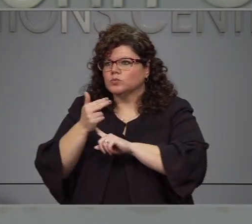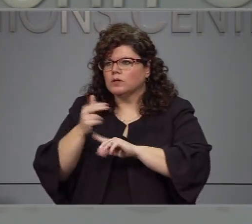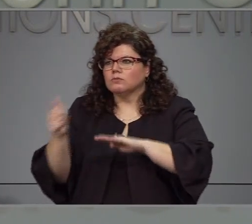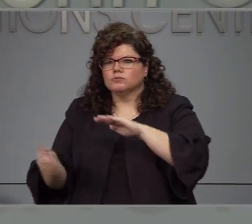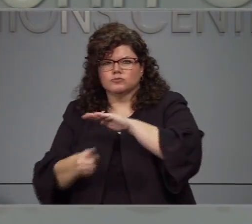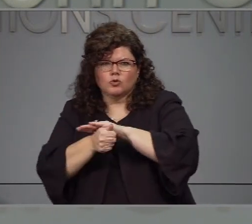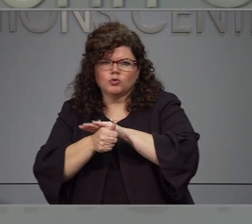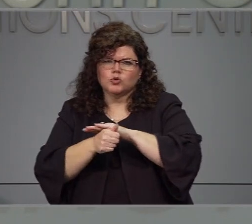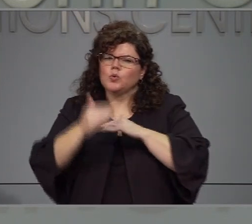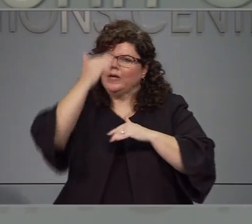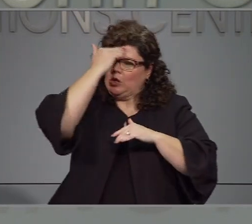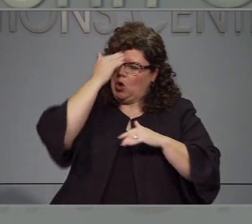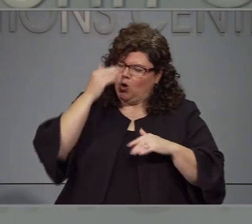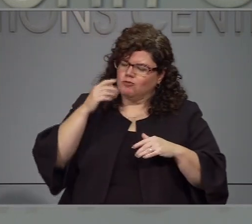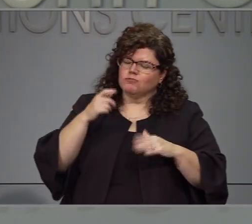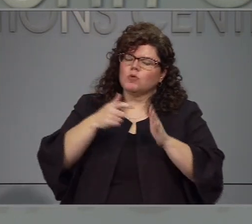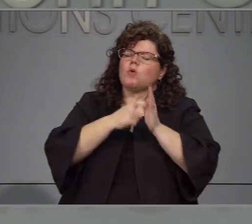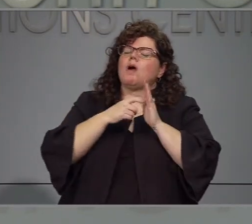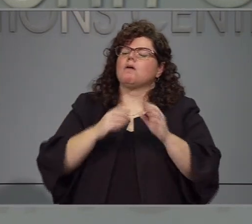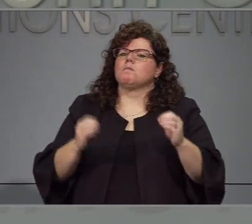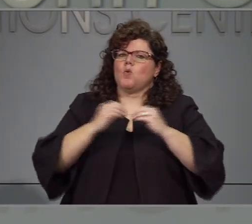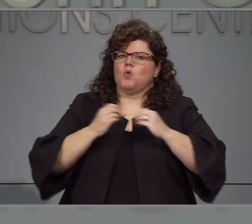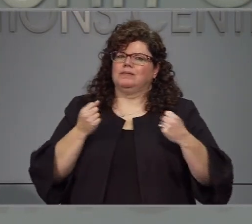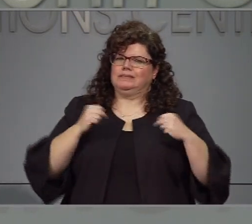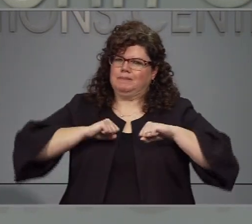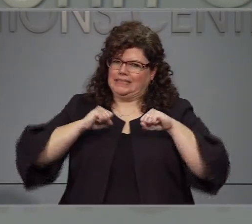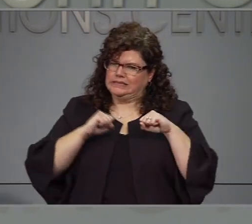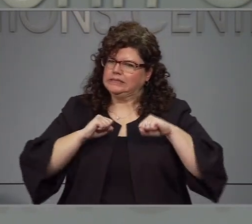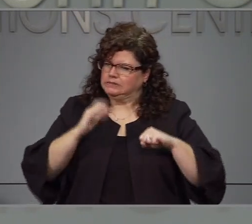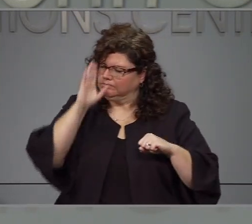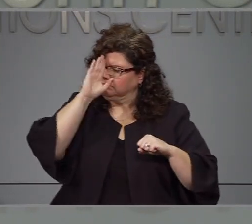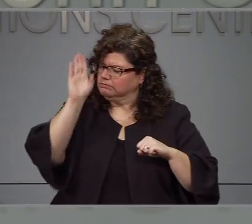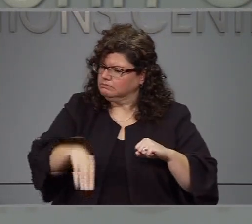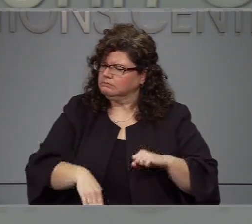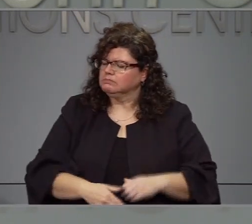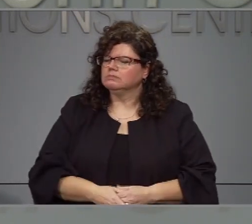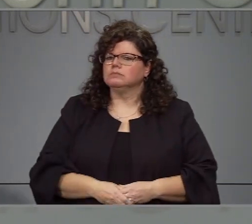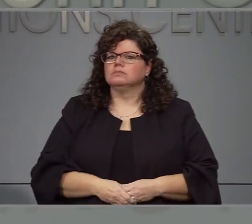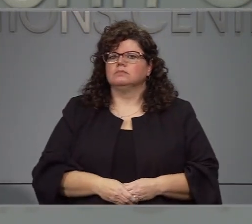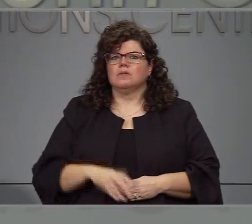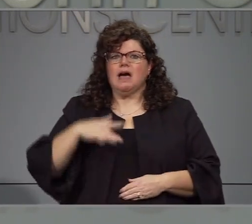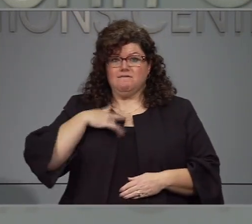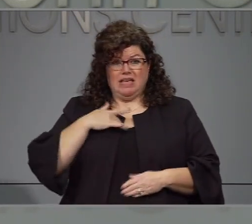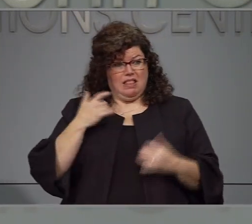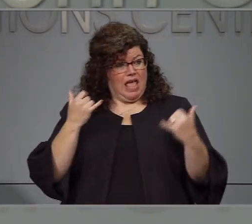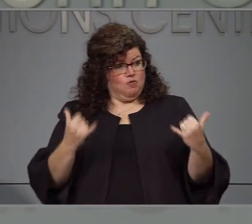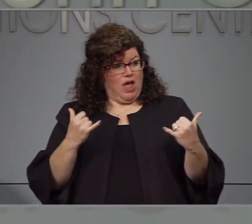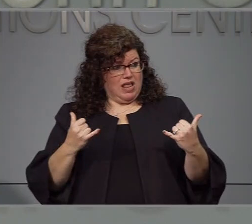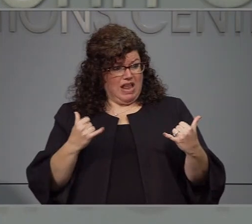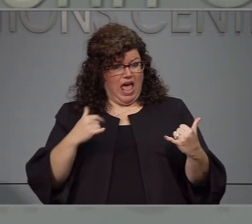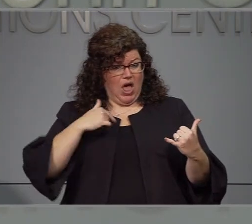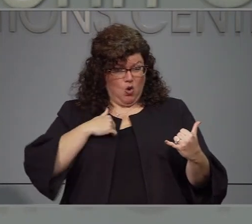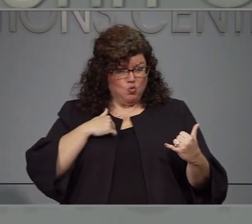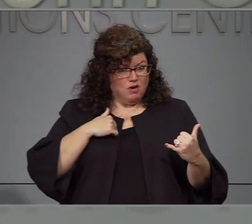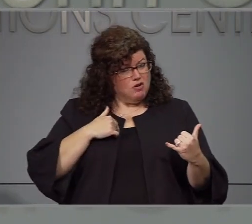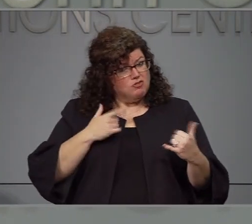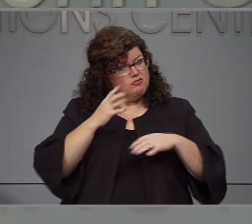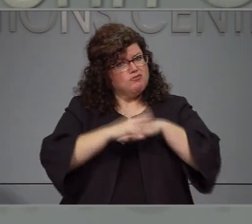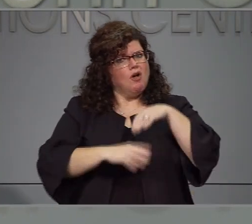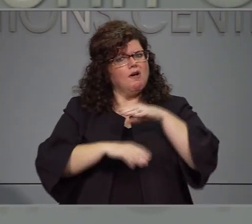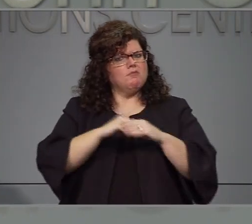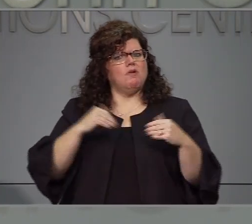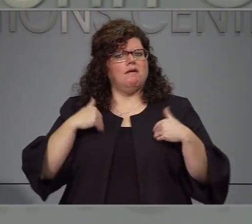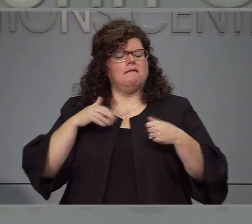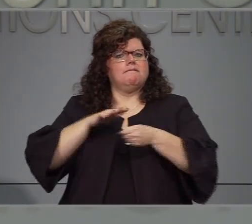to need more space with a shelter. And I think we are comfortable at this point that